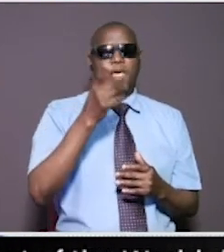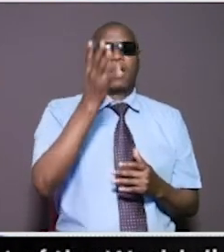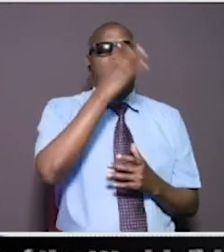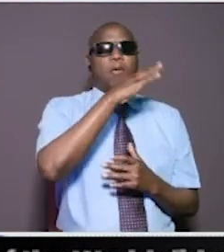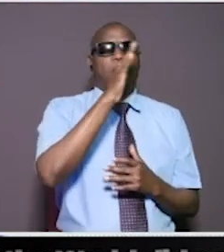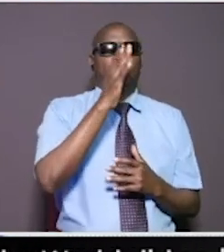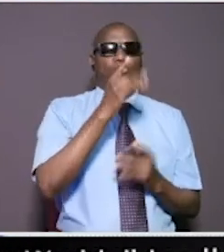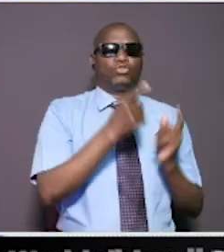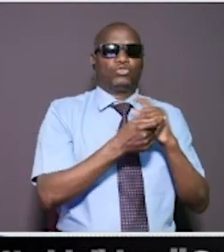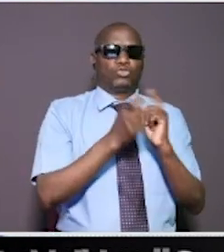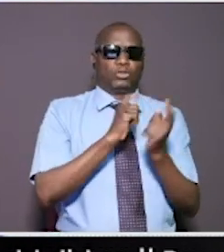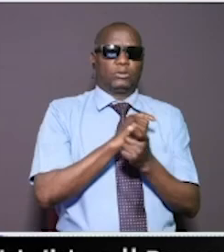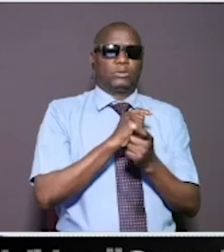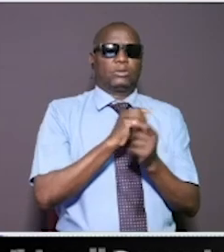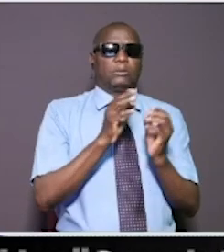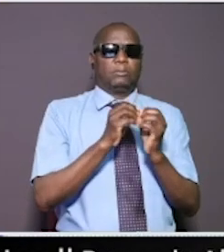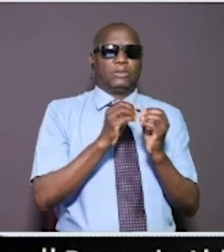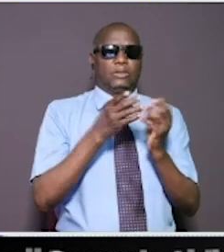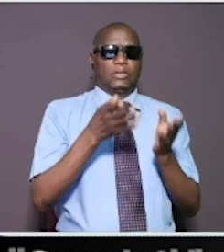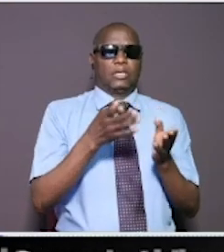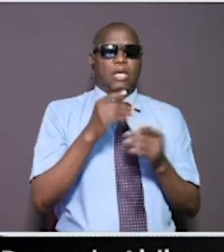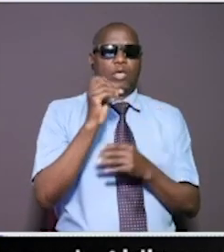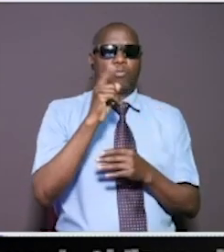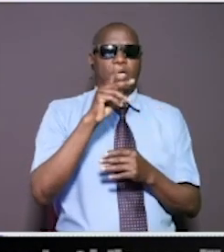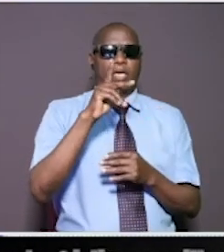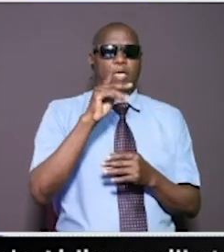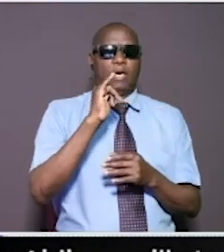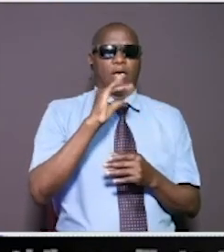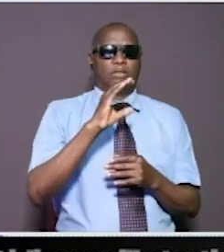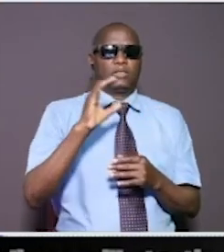change summit was being held here in Nairobi, at KICC. So